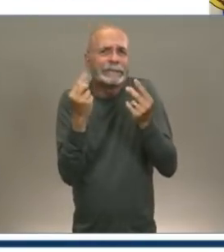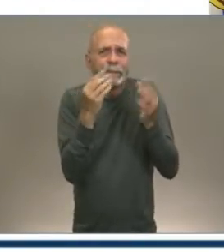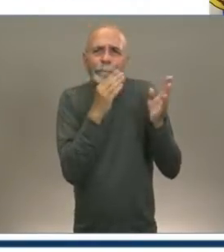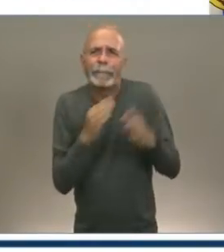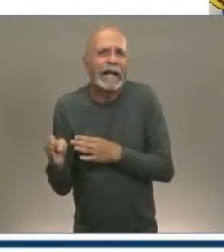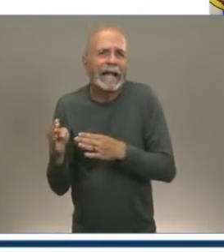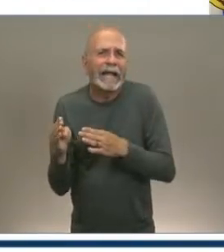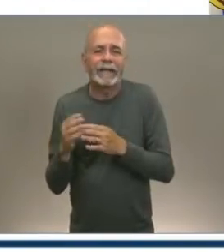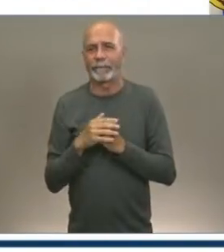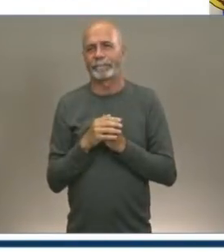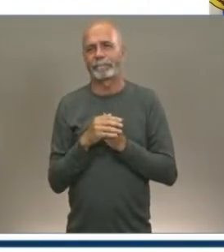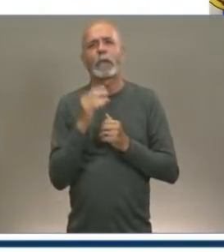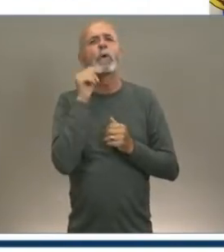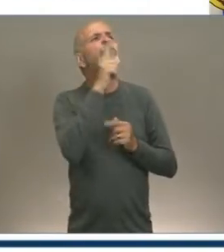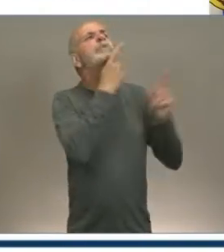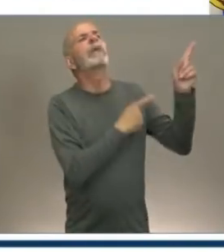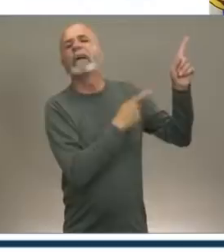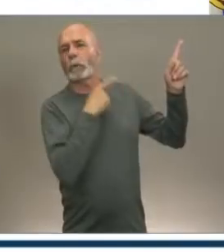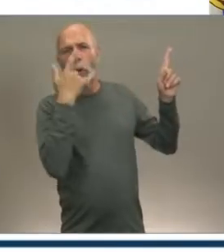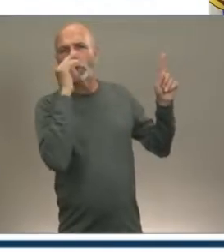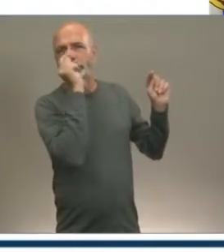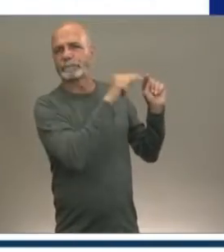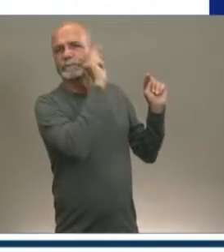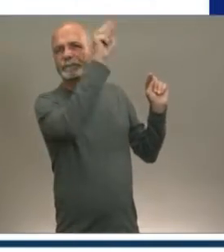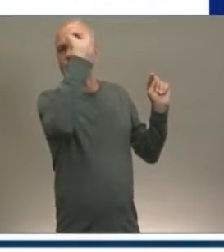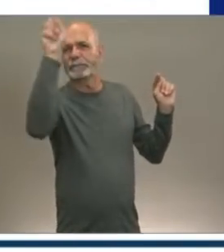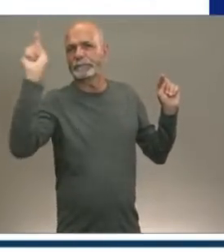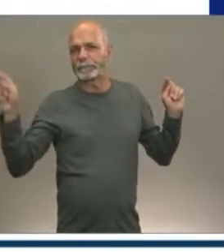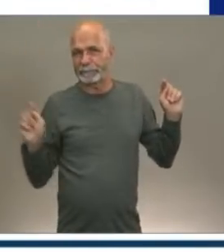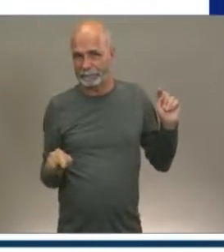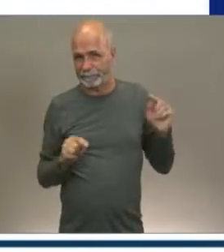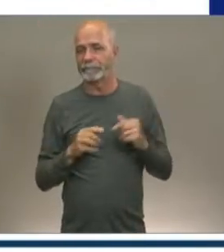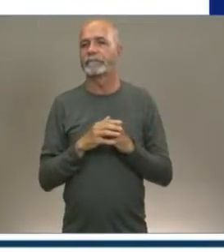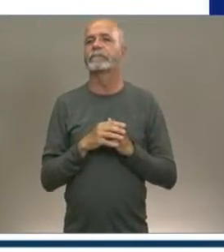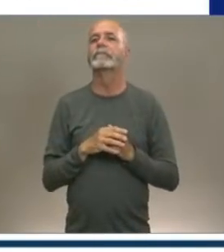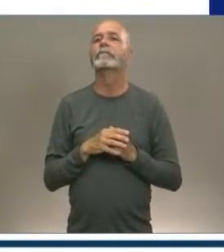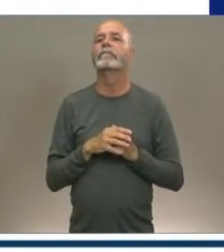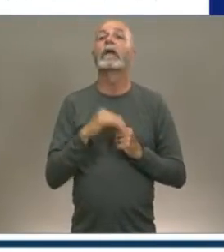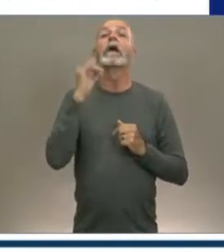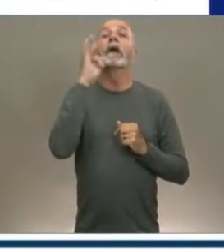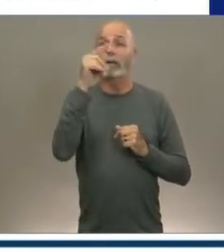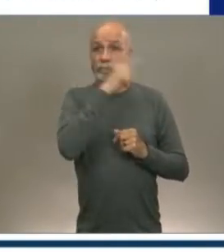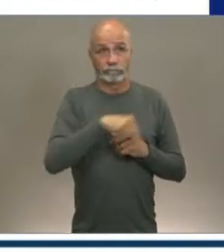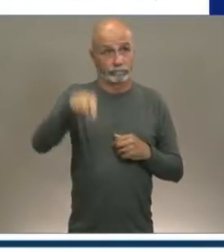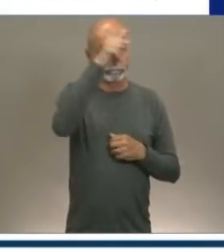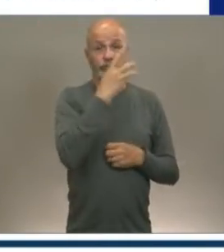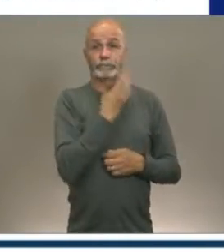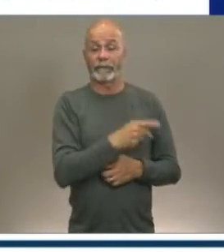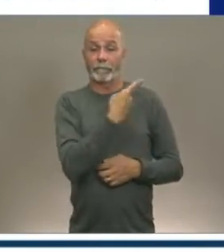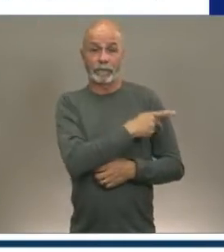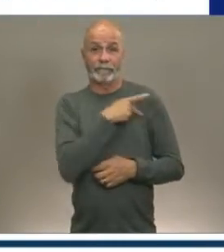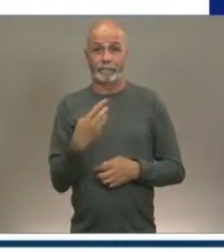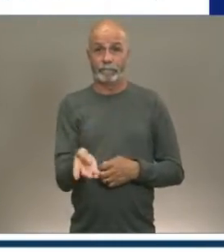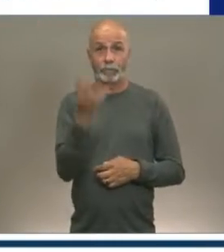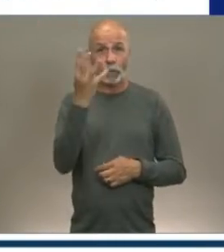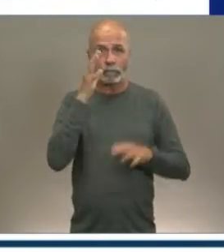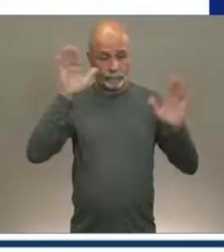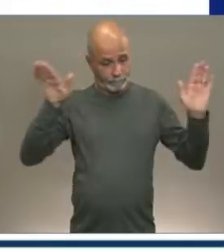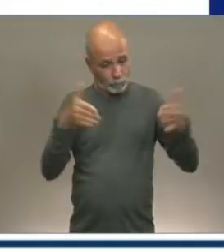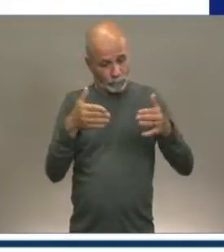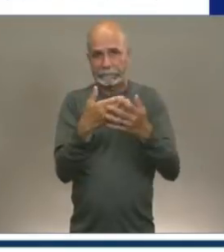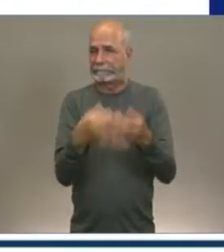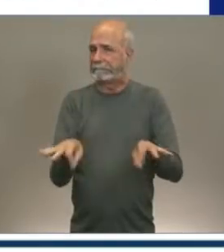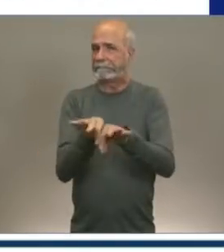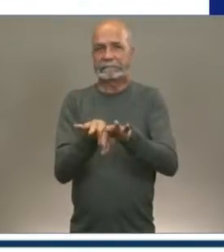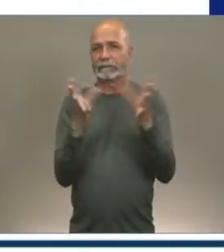other provinces are working on at the same time. All provinces are focused on their vaccine rollouts. This is how we further reopen